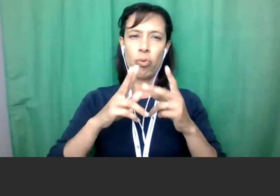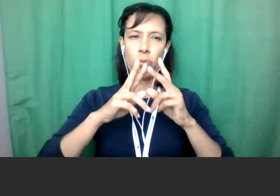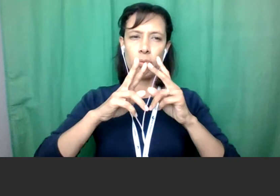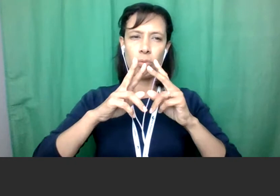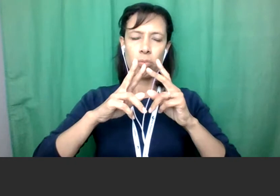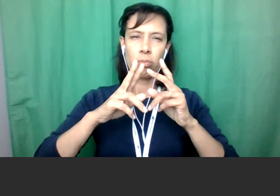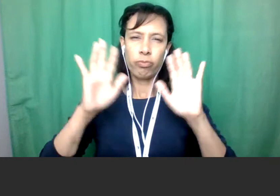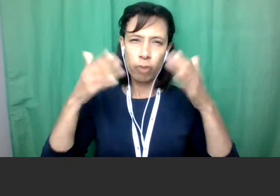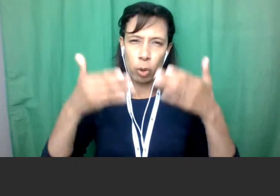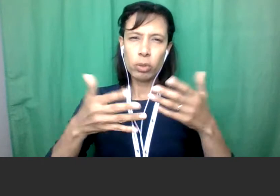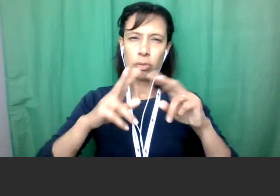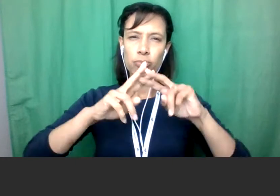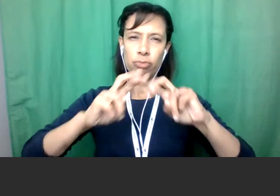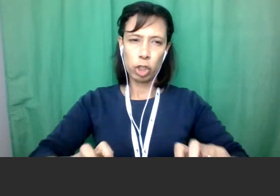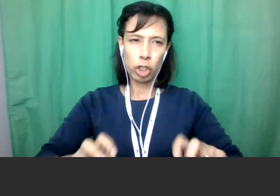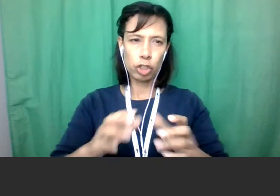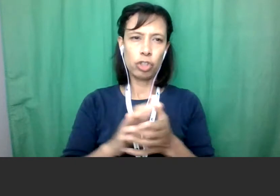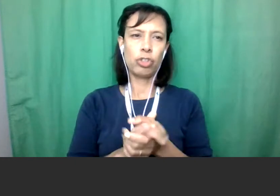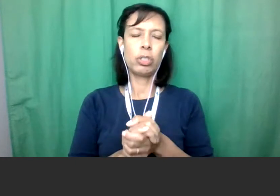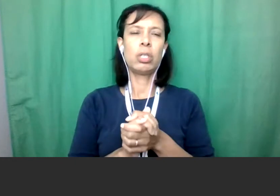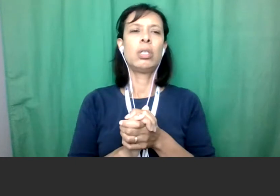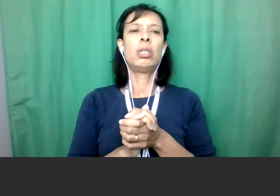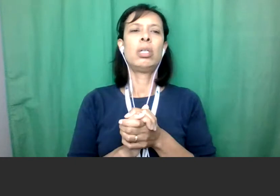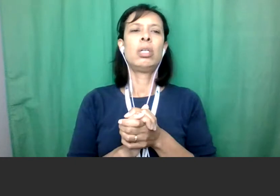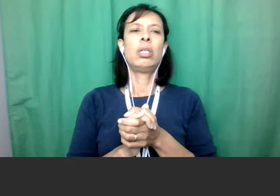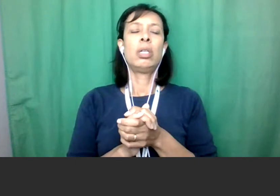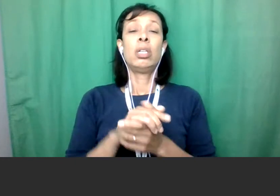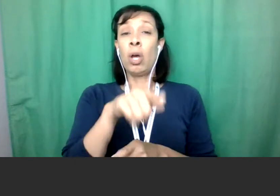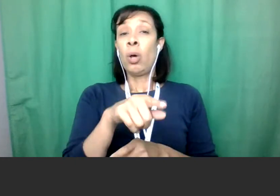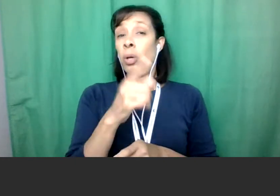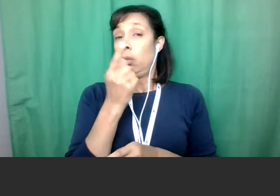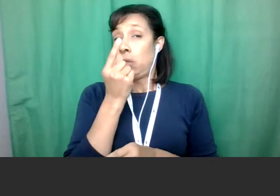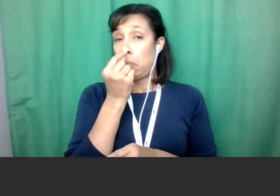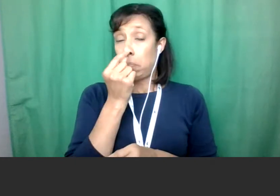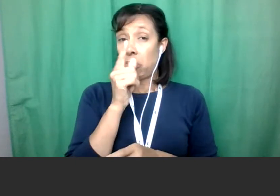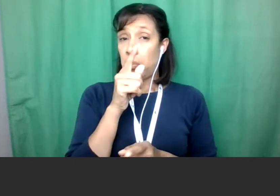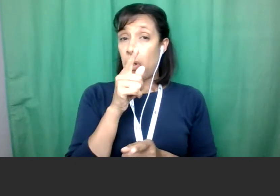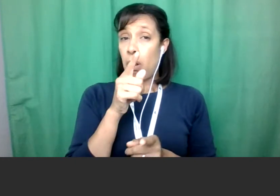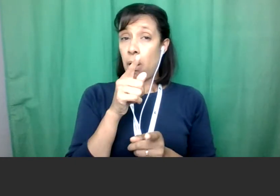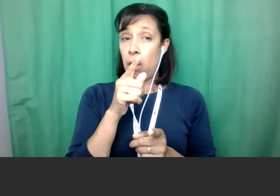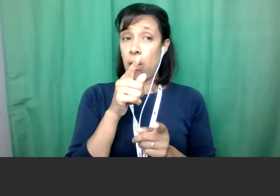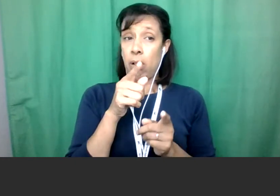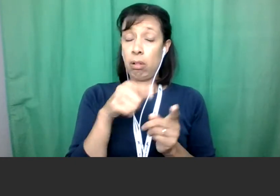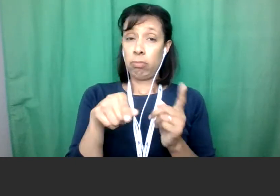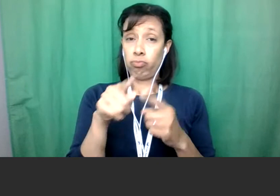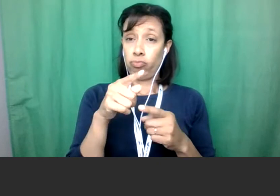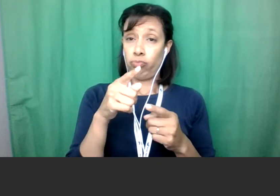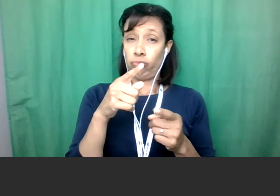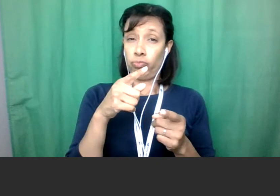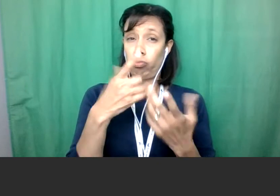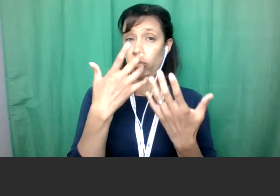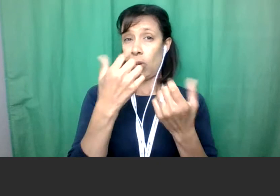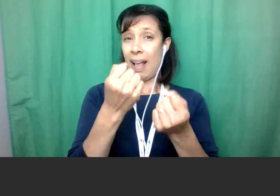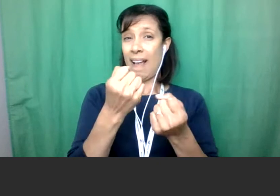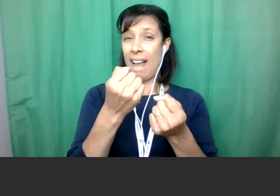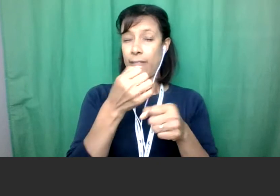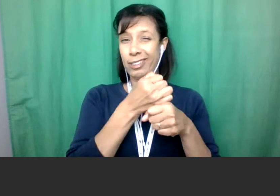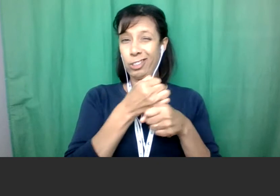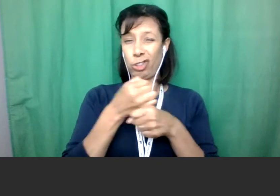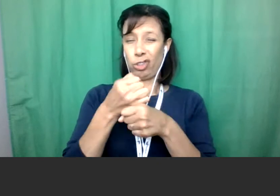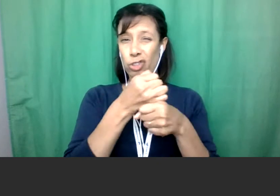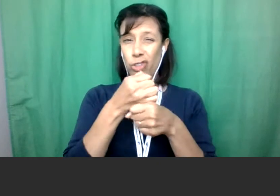it's likely, or it's a possibility, that you already have a broad area that you are particularly interested in.